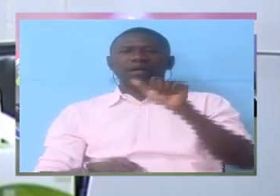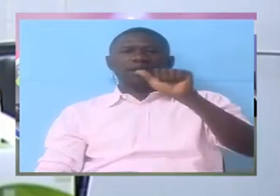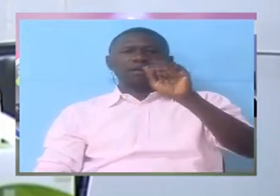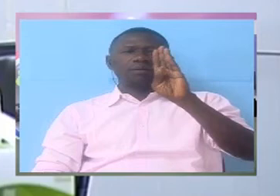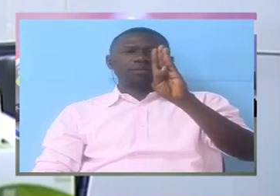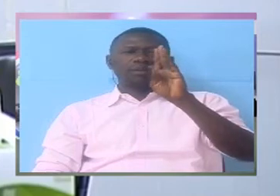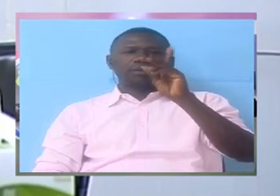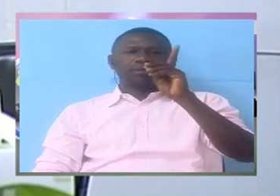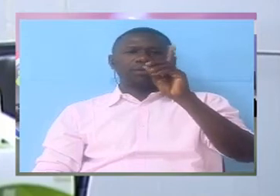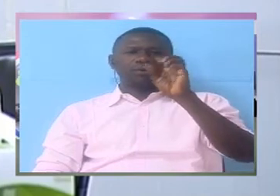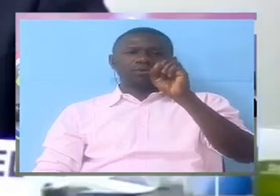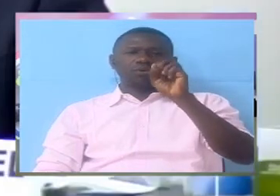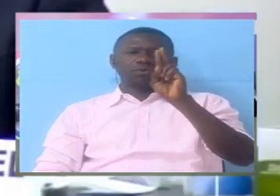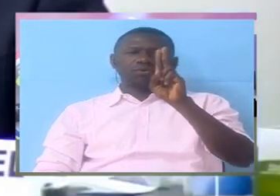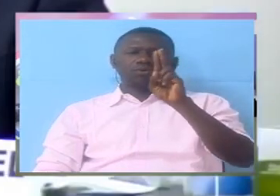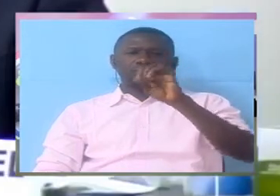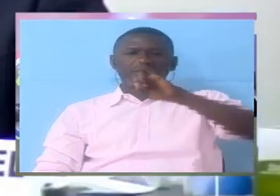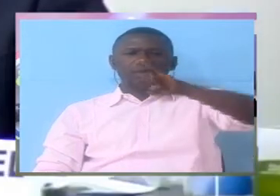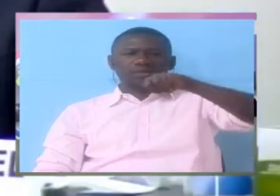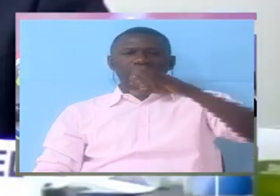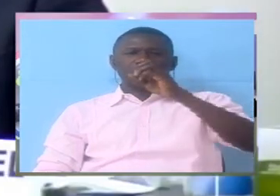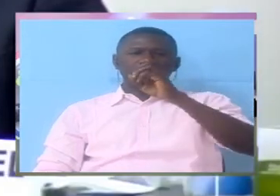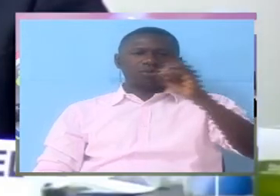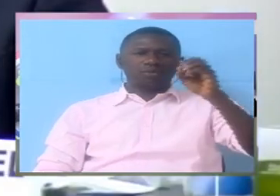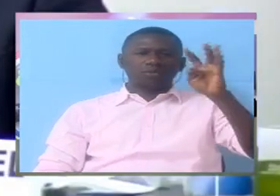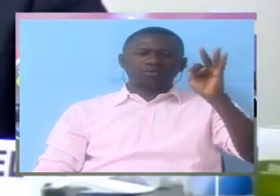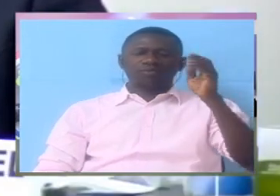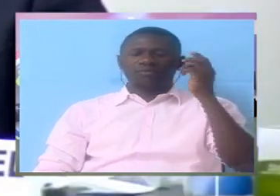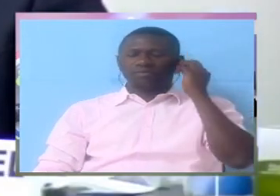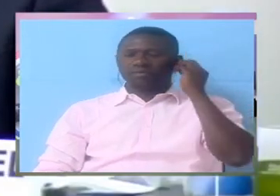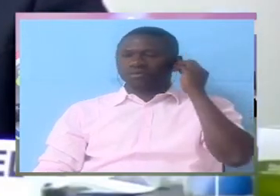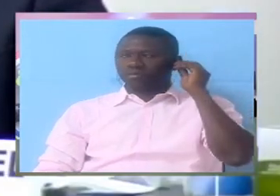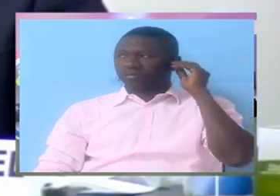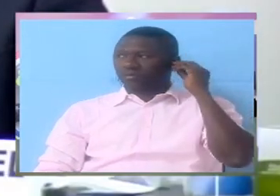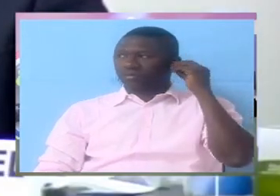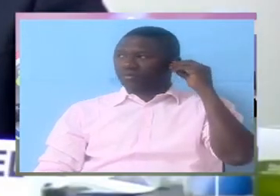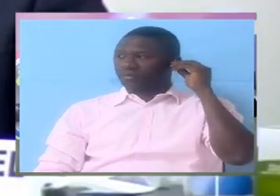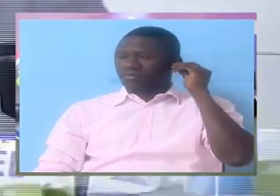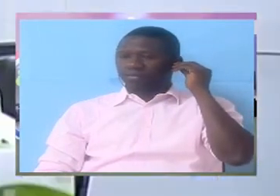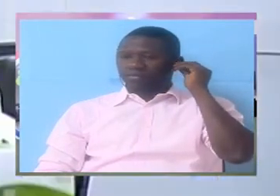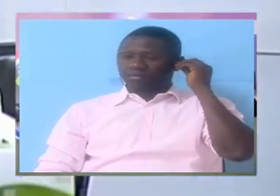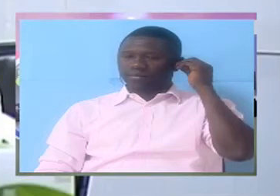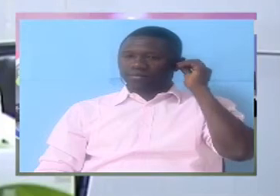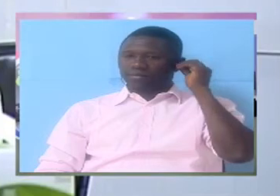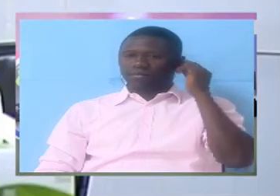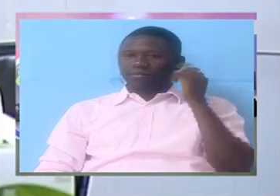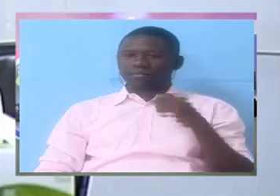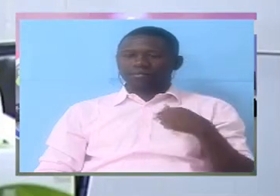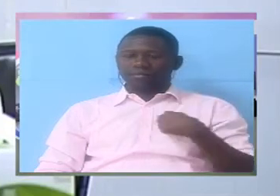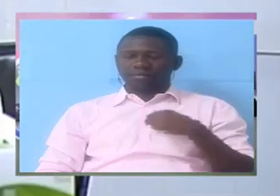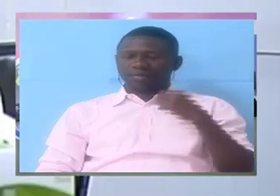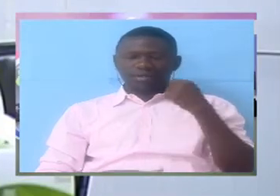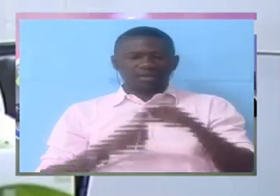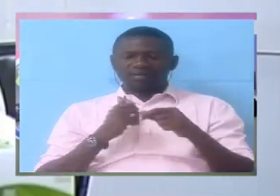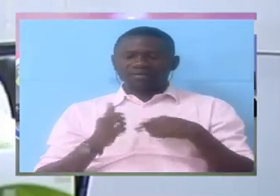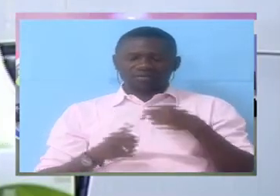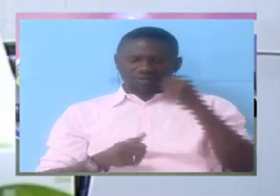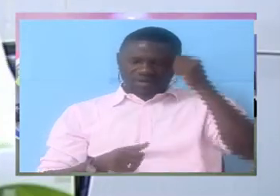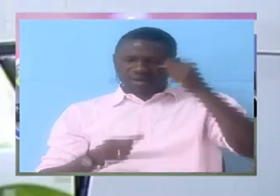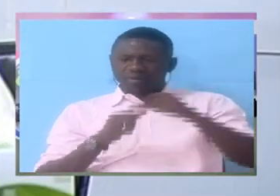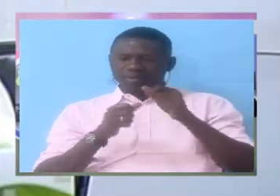jangamira President Abdou Diouf lem. I never could have remembered that. It's interesting.